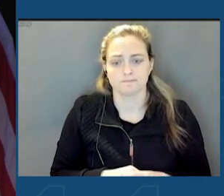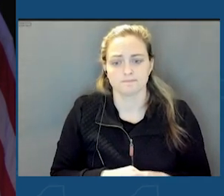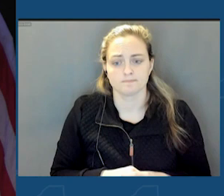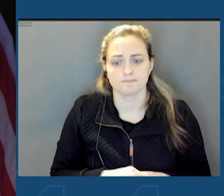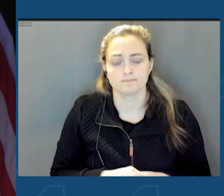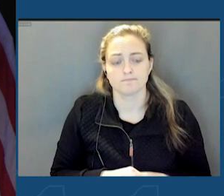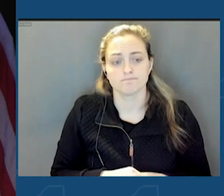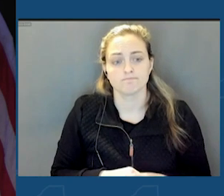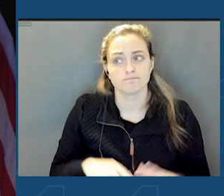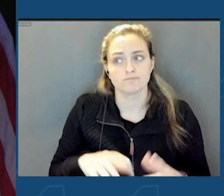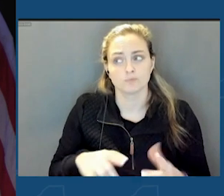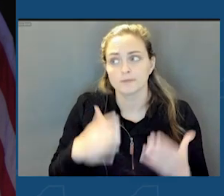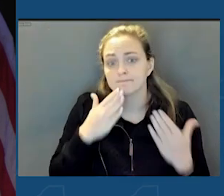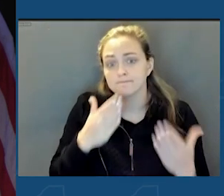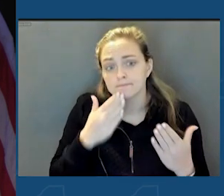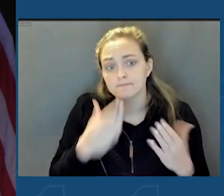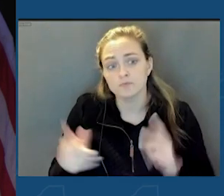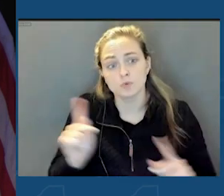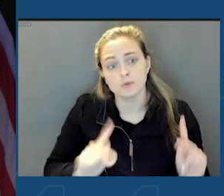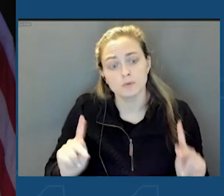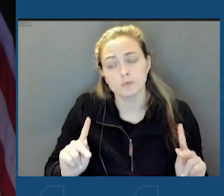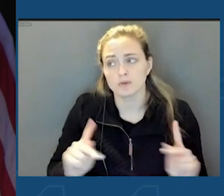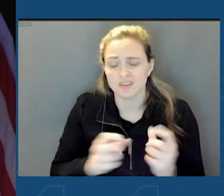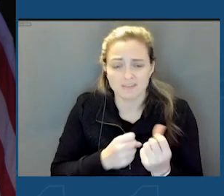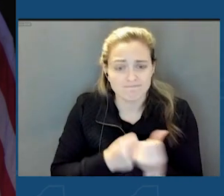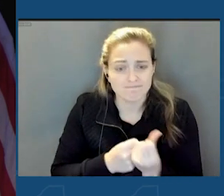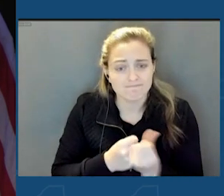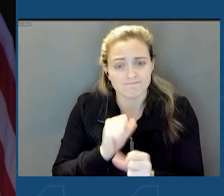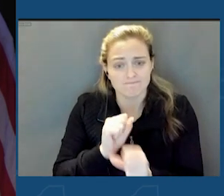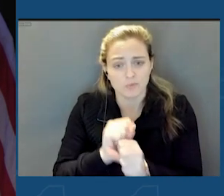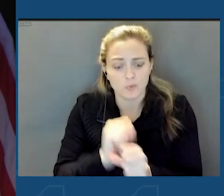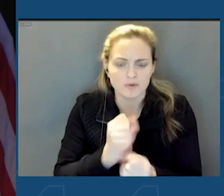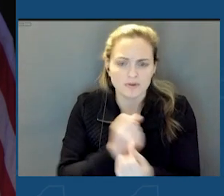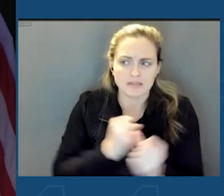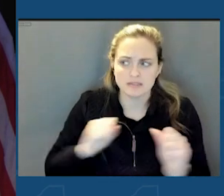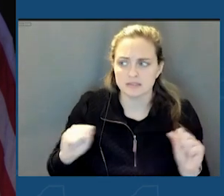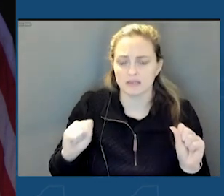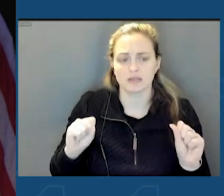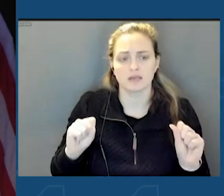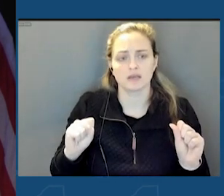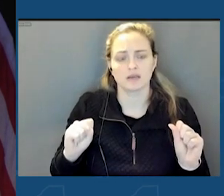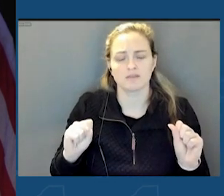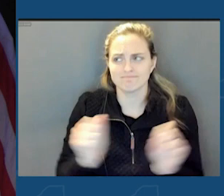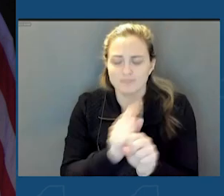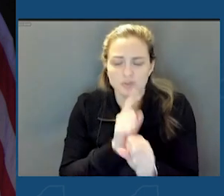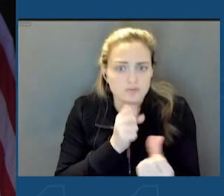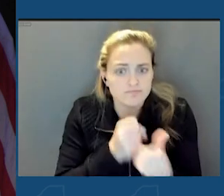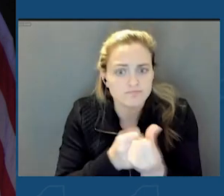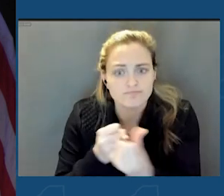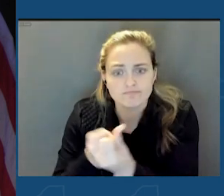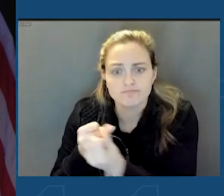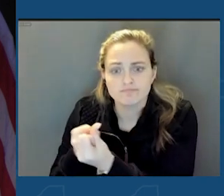We give thanks for those who served and saved, rendered aid and assistance.